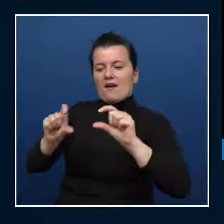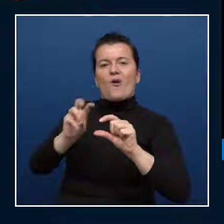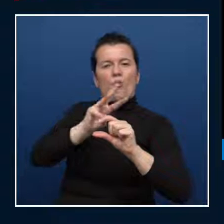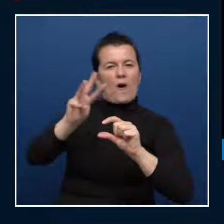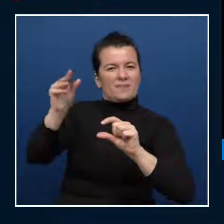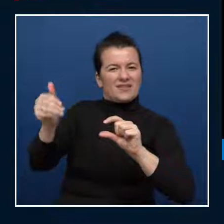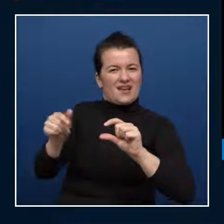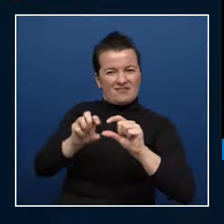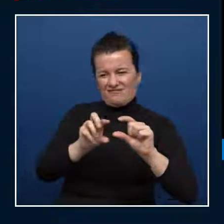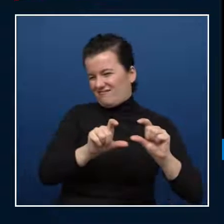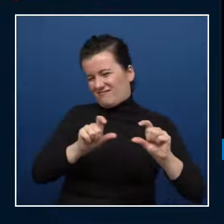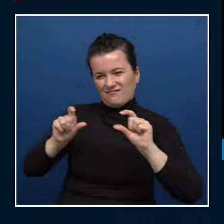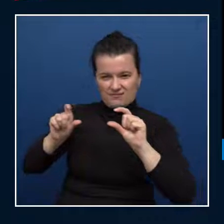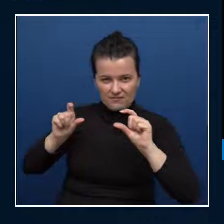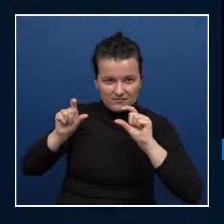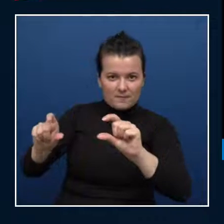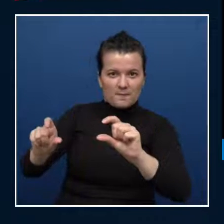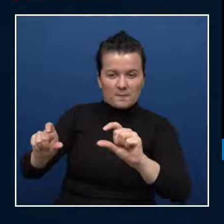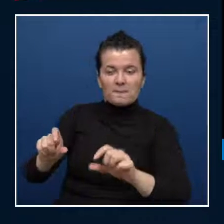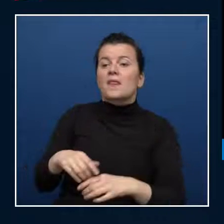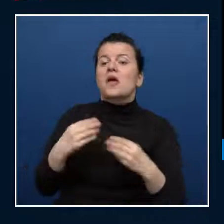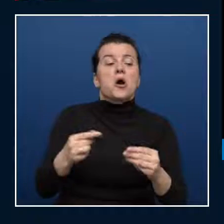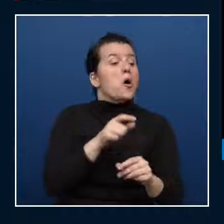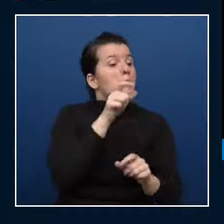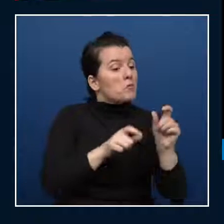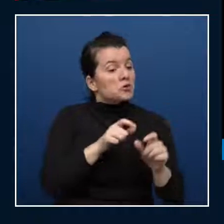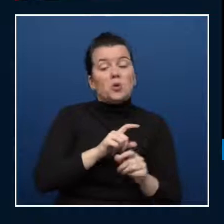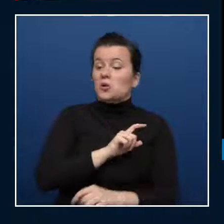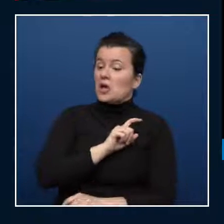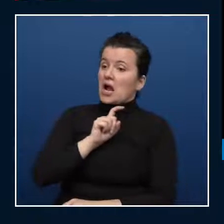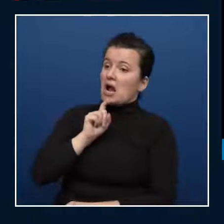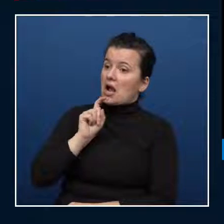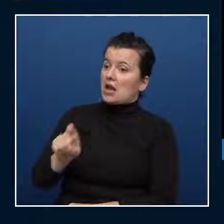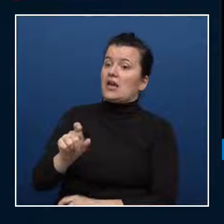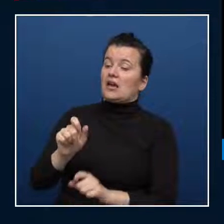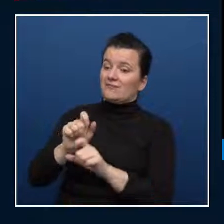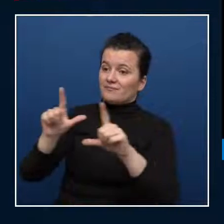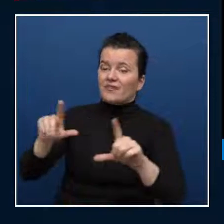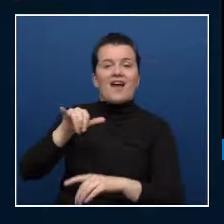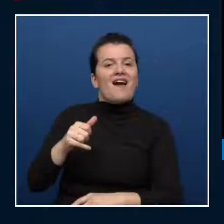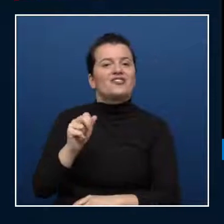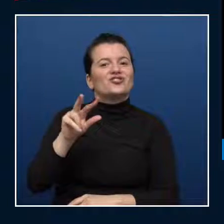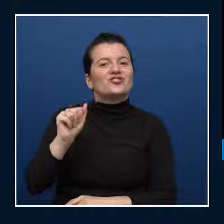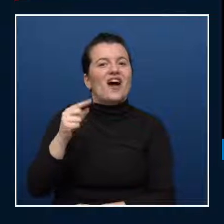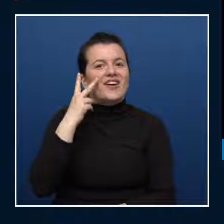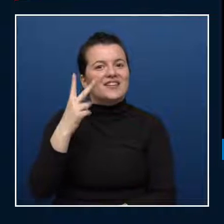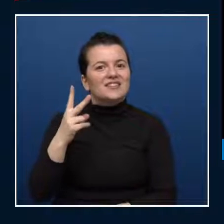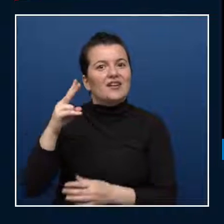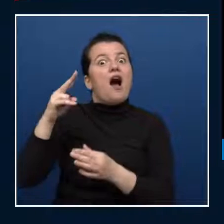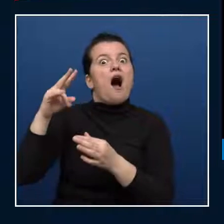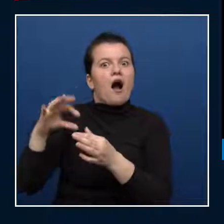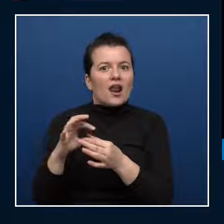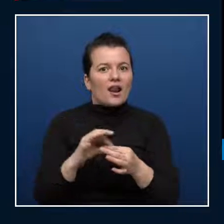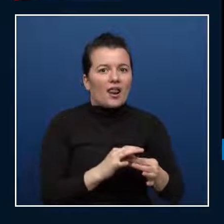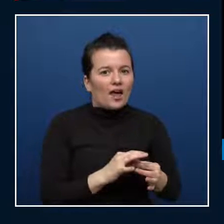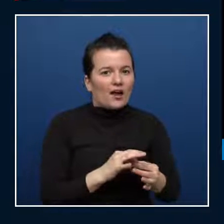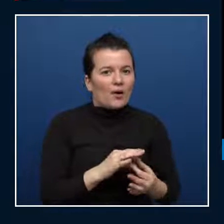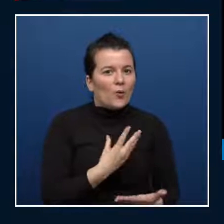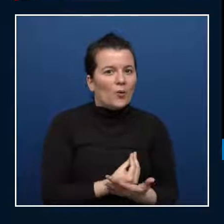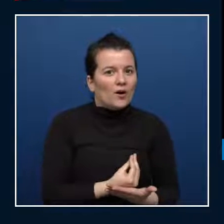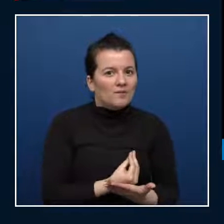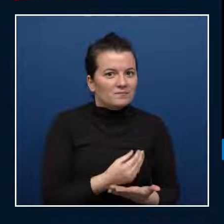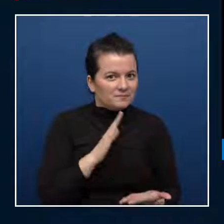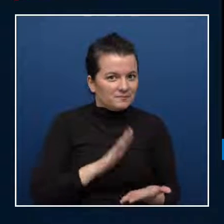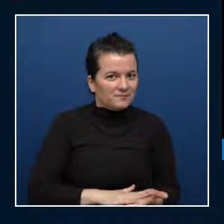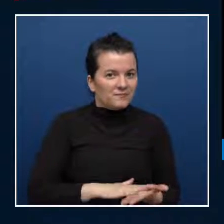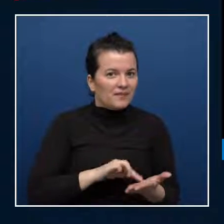someone actually hits that website, the JavaScript will kick off a chain of reactions in the background. So it will start to look at